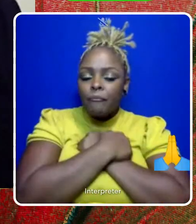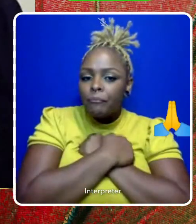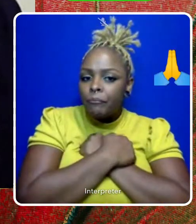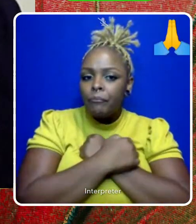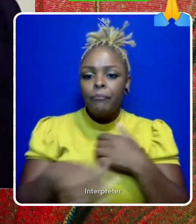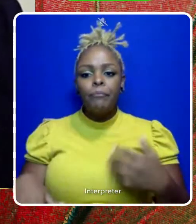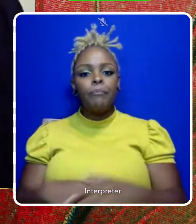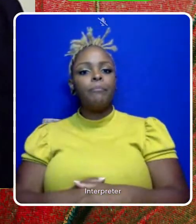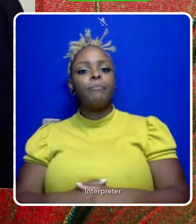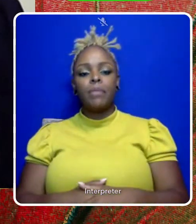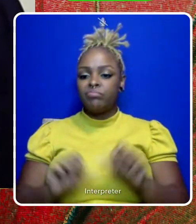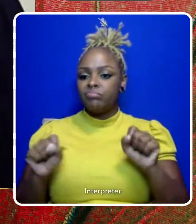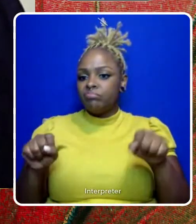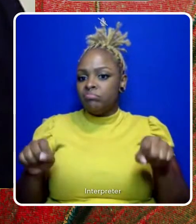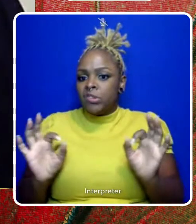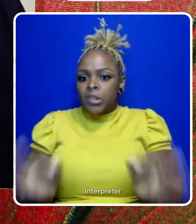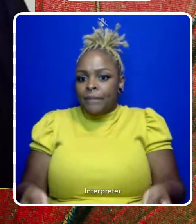Most definitely.